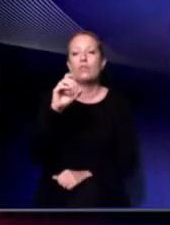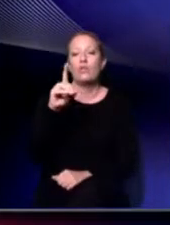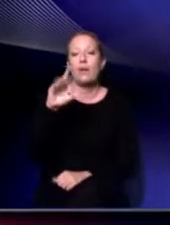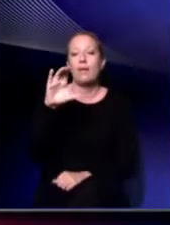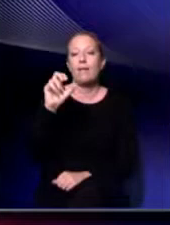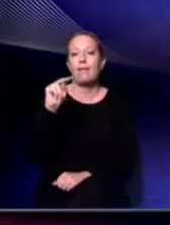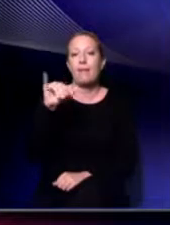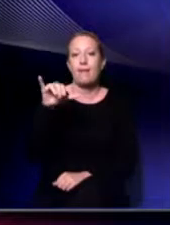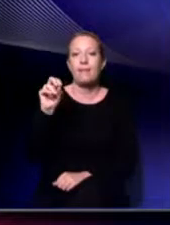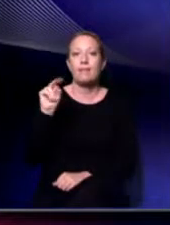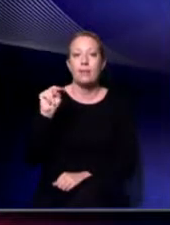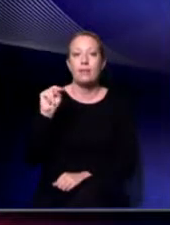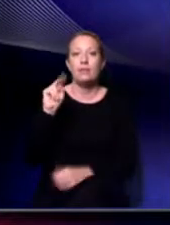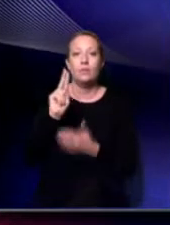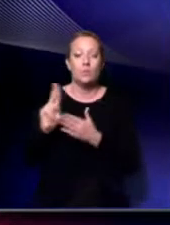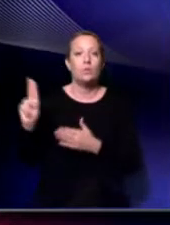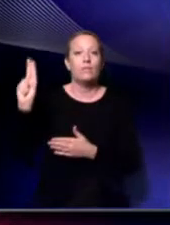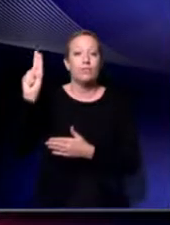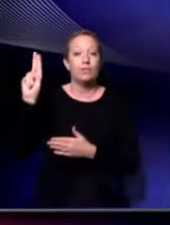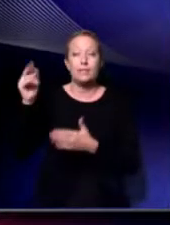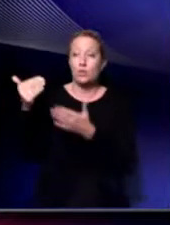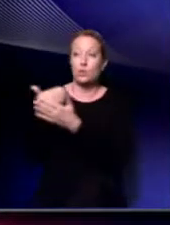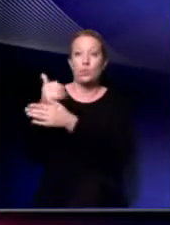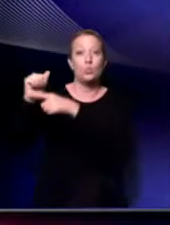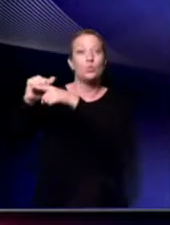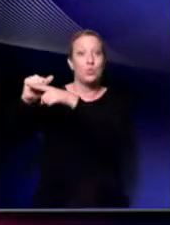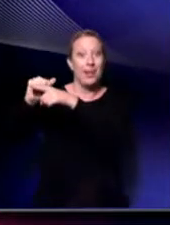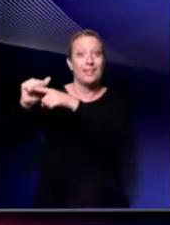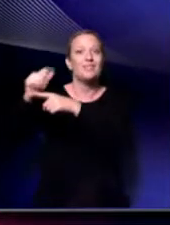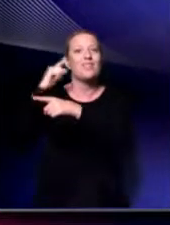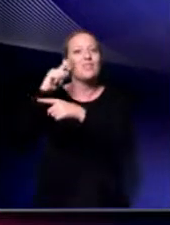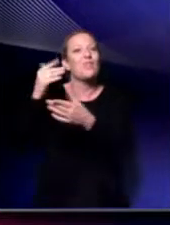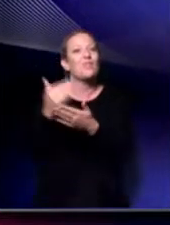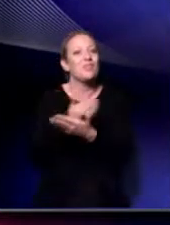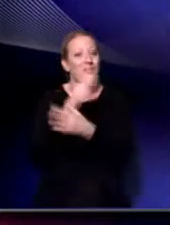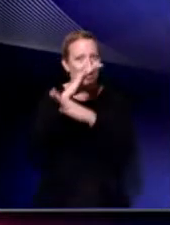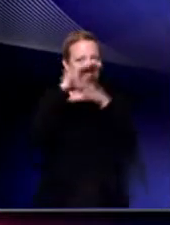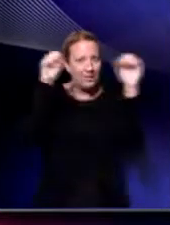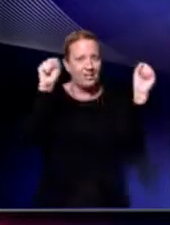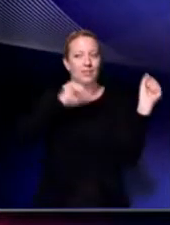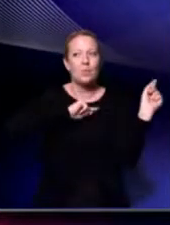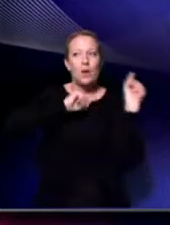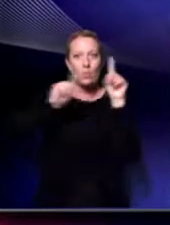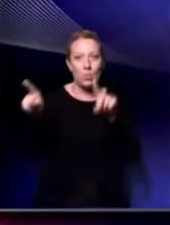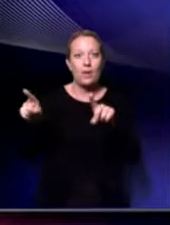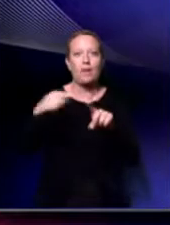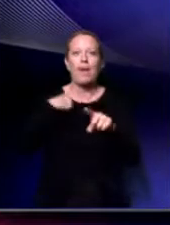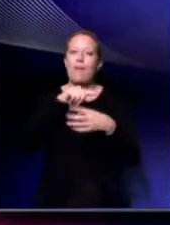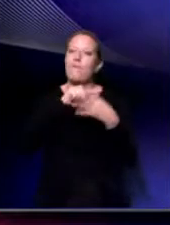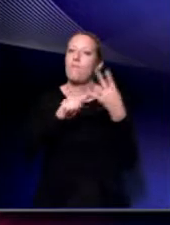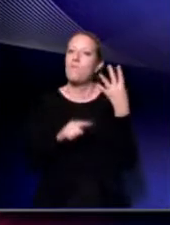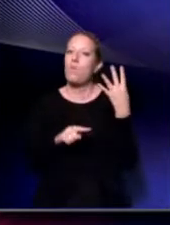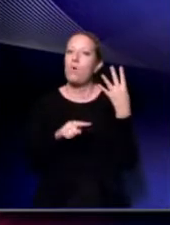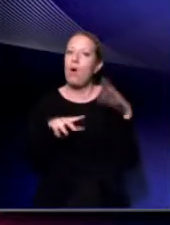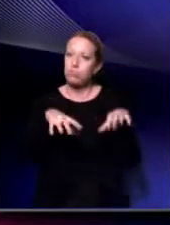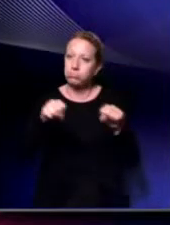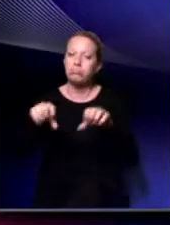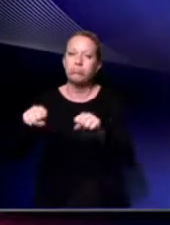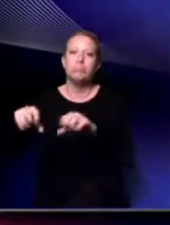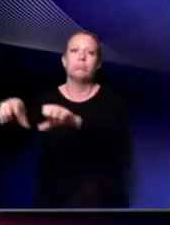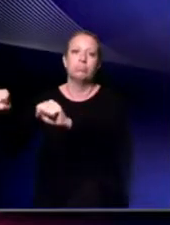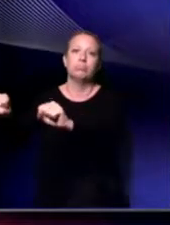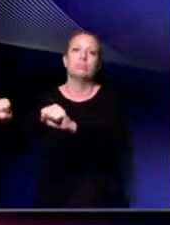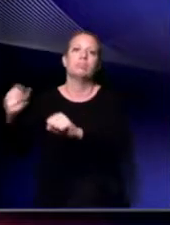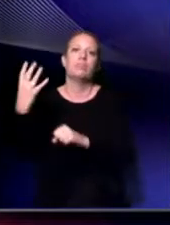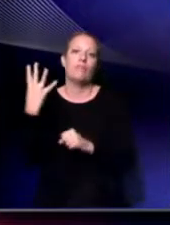They have the new training for new superintendents. I went to all 4 training sessions, and